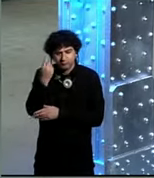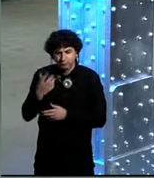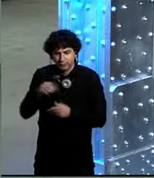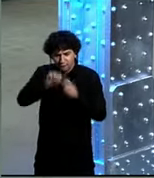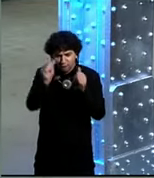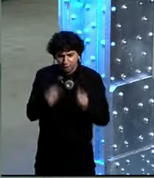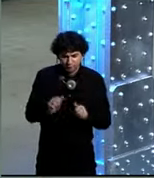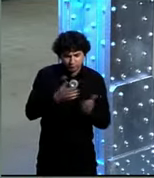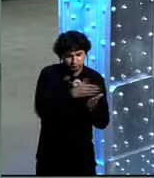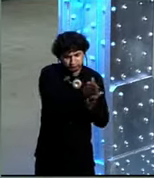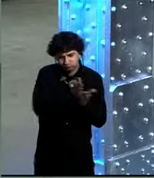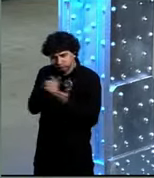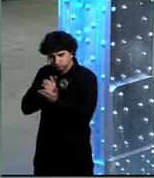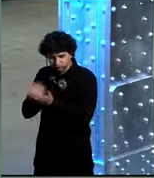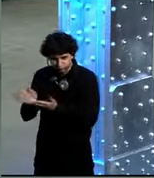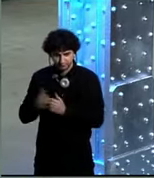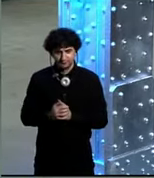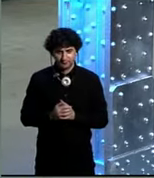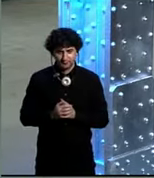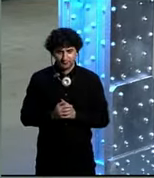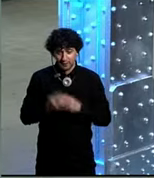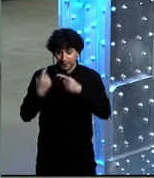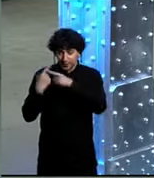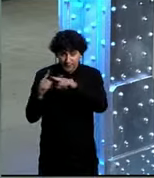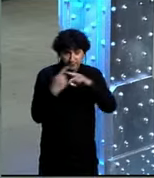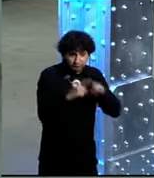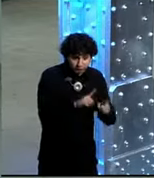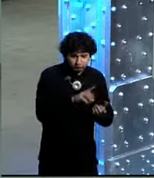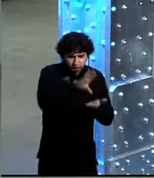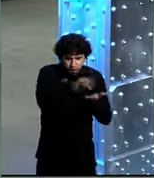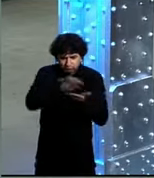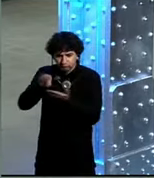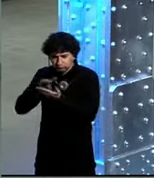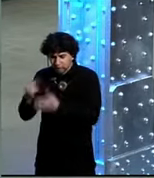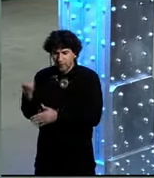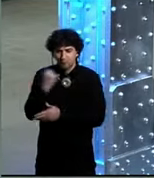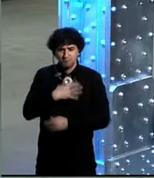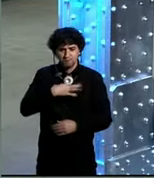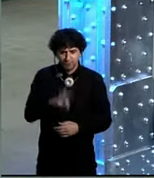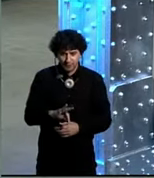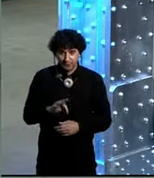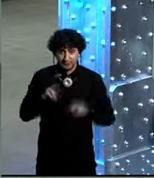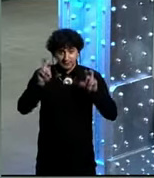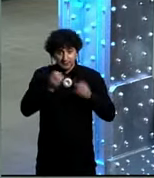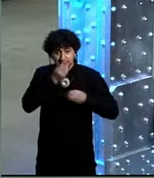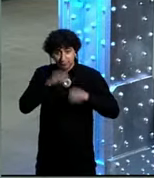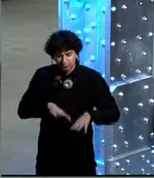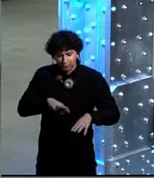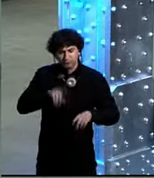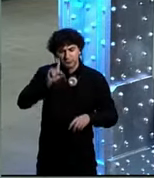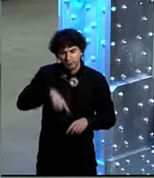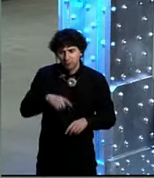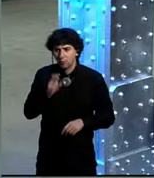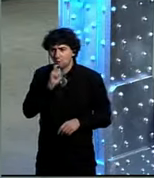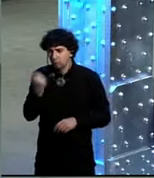different media platforms support each other, not only in a storytelling sense, but also in a financing sense? And the